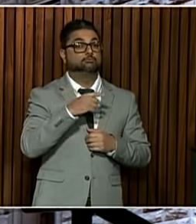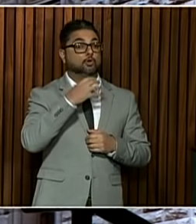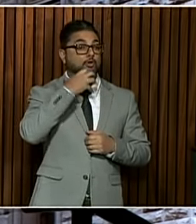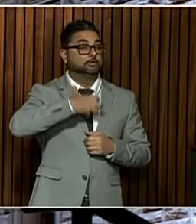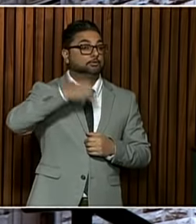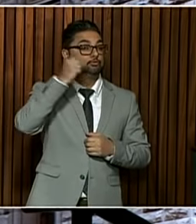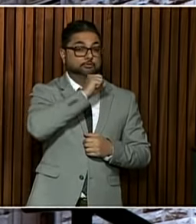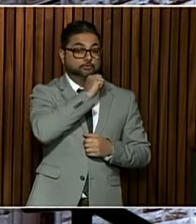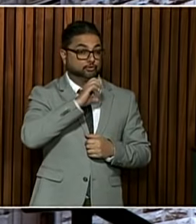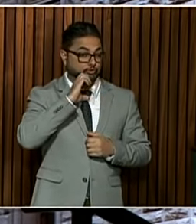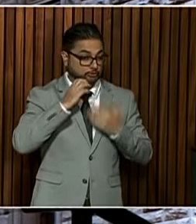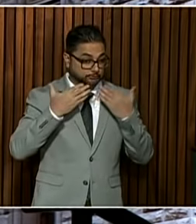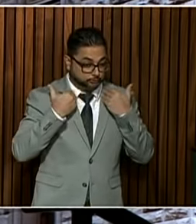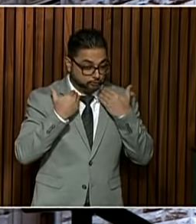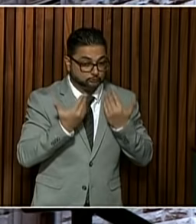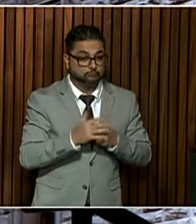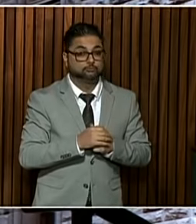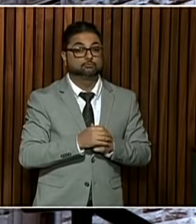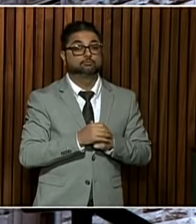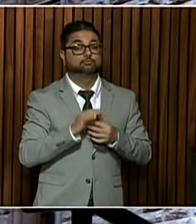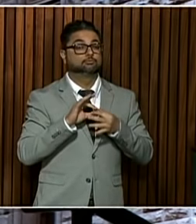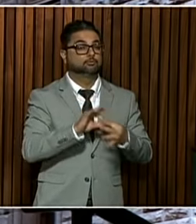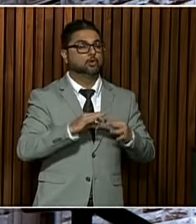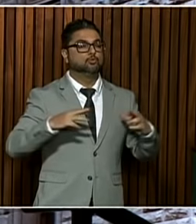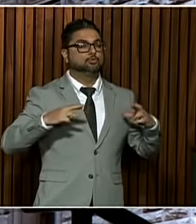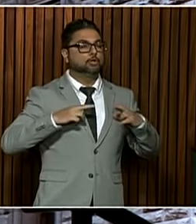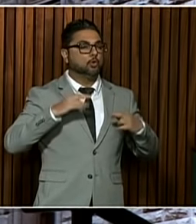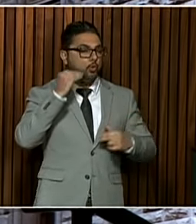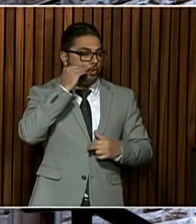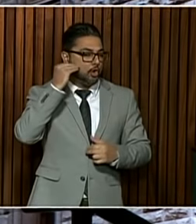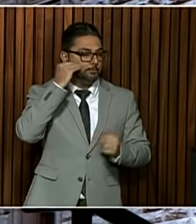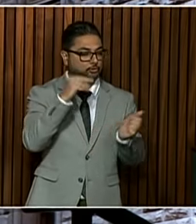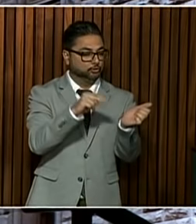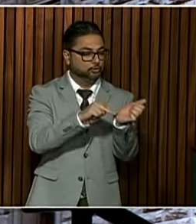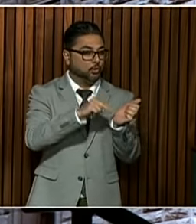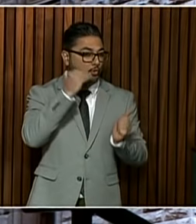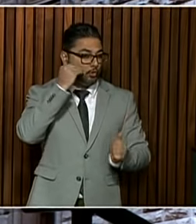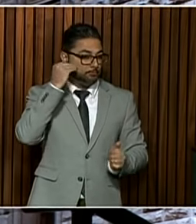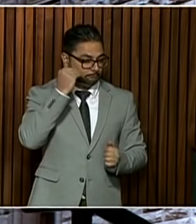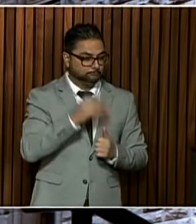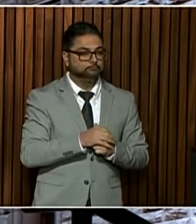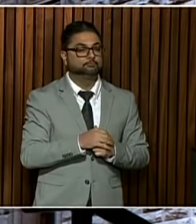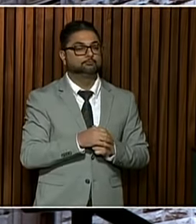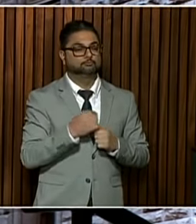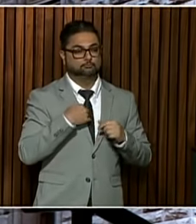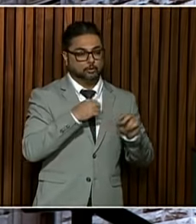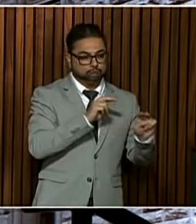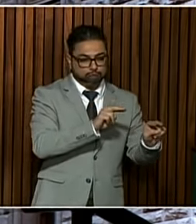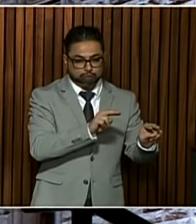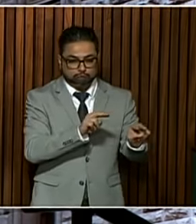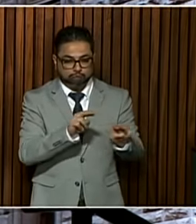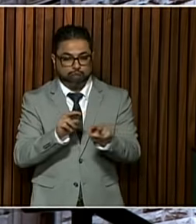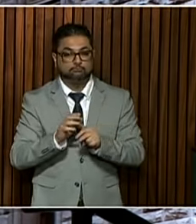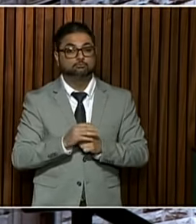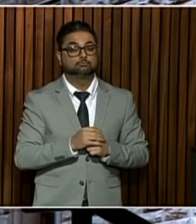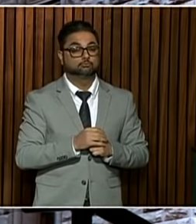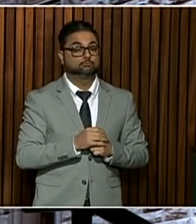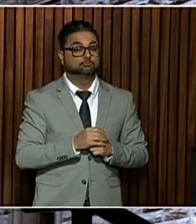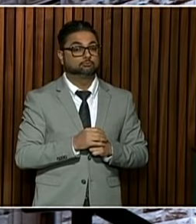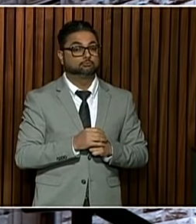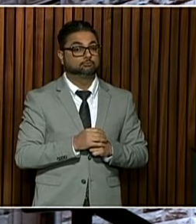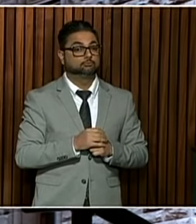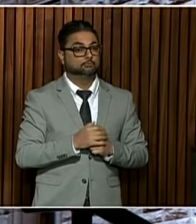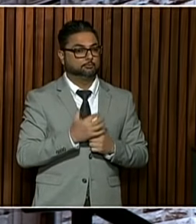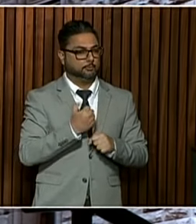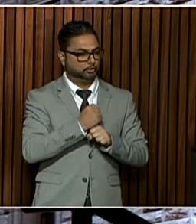facilities and the retirement homes and other venues that we're looking at on a fairly rapid basis of what we might be able to open up quickly